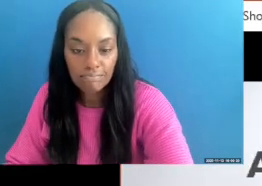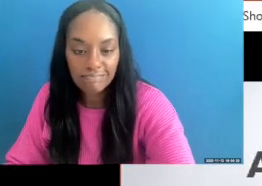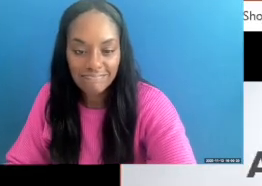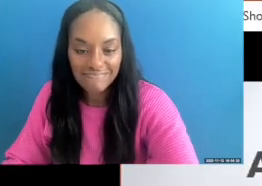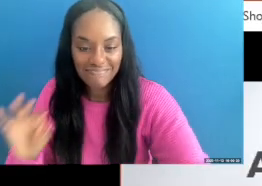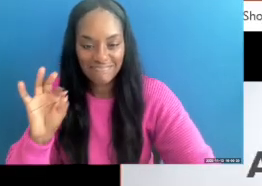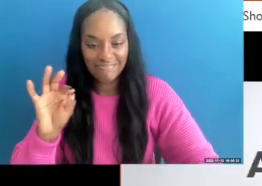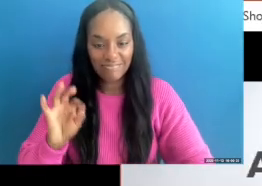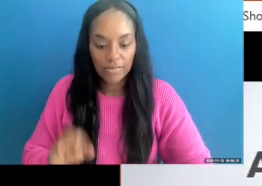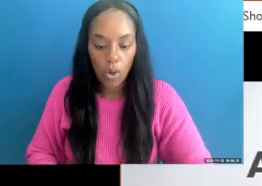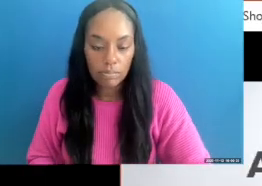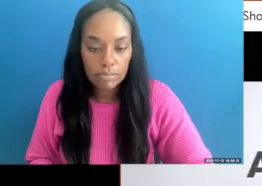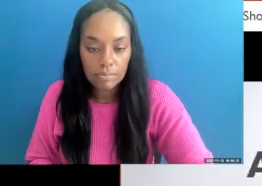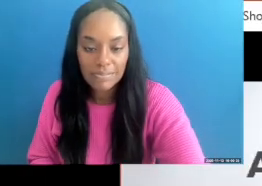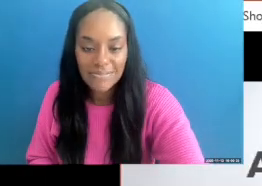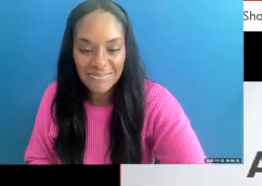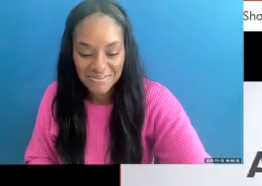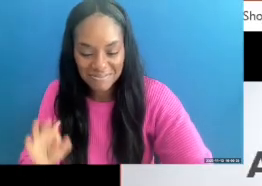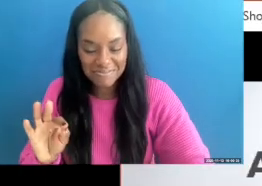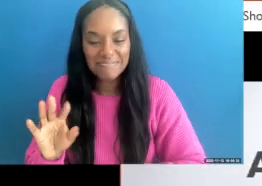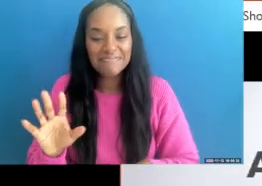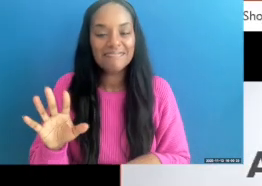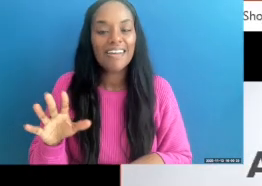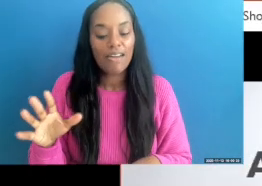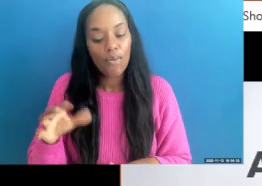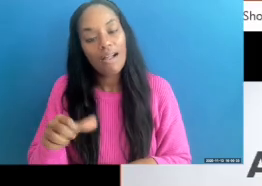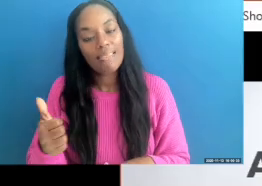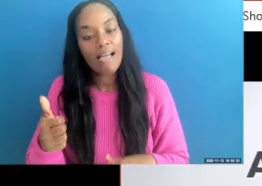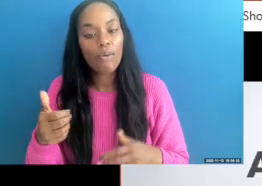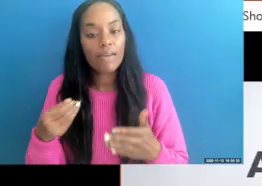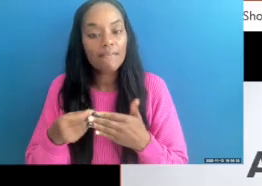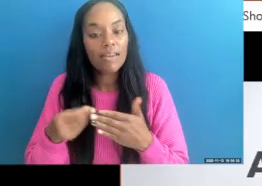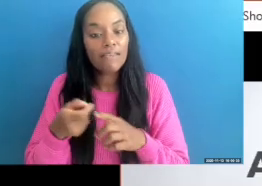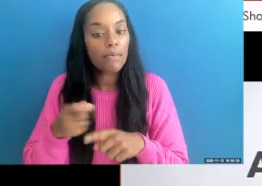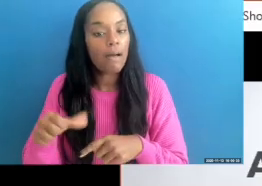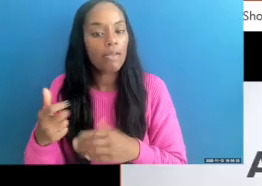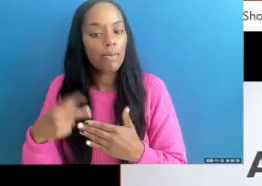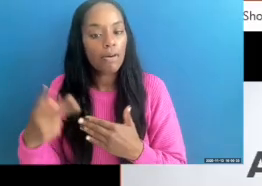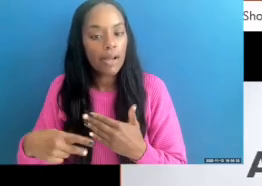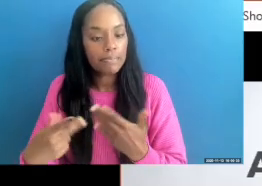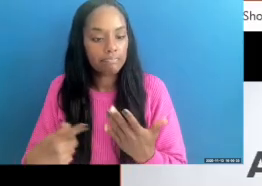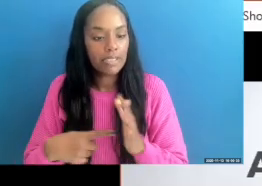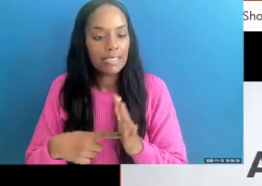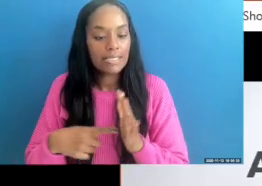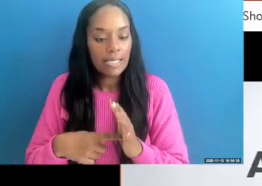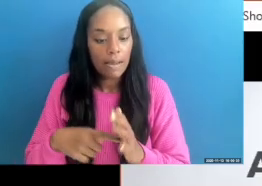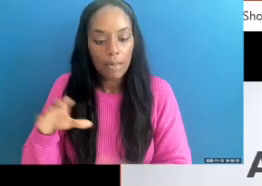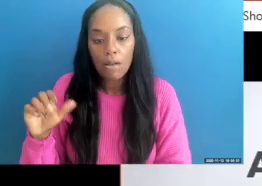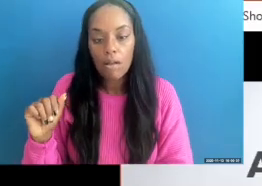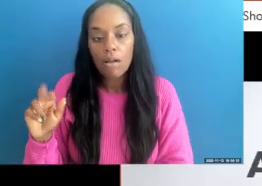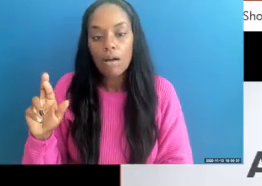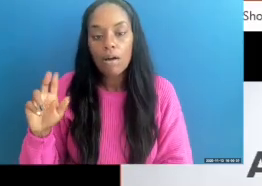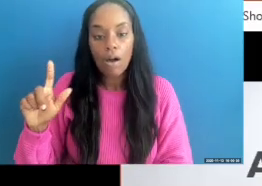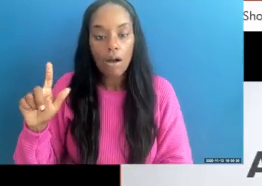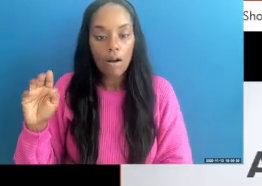finding new ways to pay for these programs. For example, we are allowing funding from other programs like Carl Moyer and the